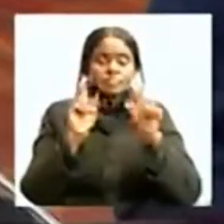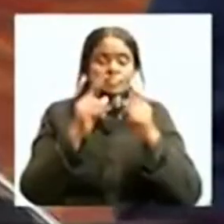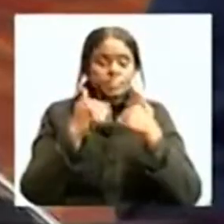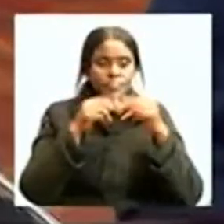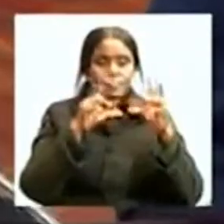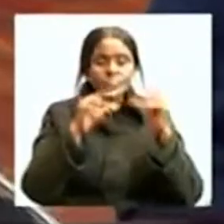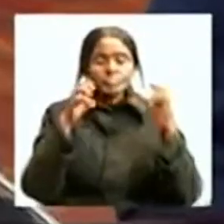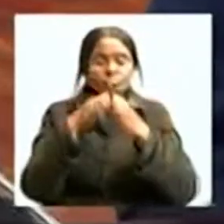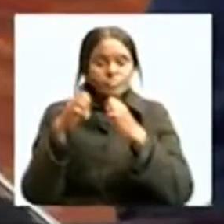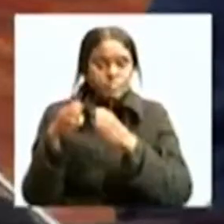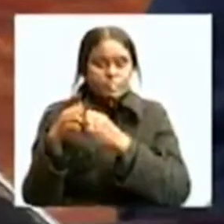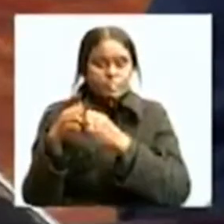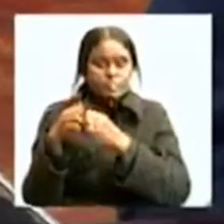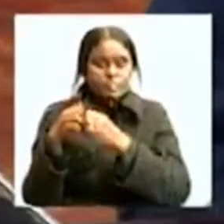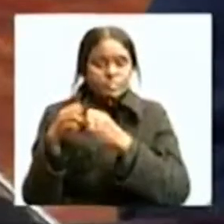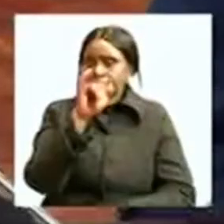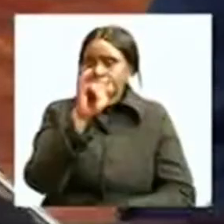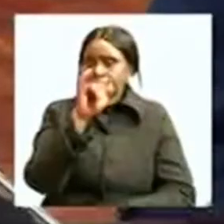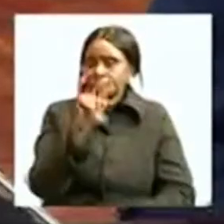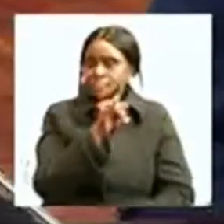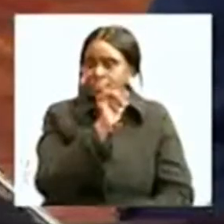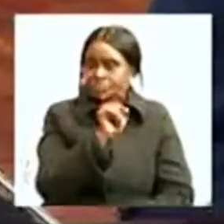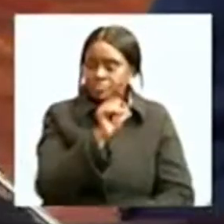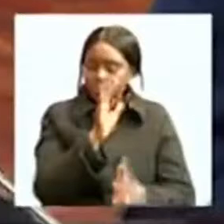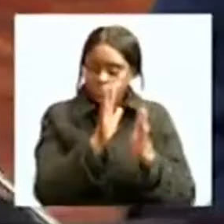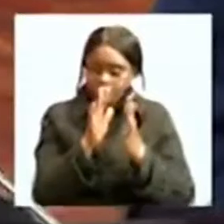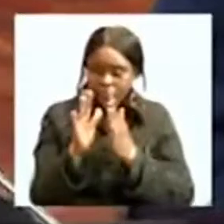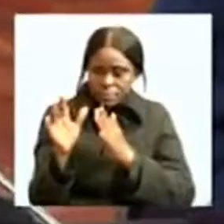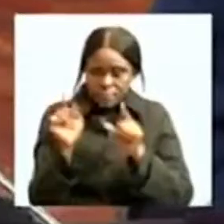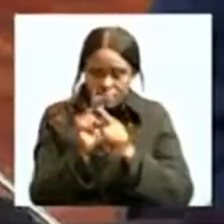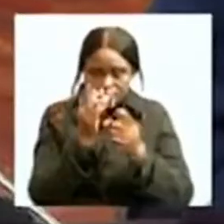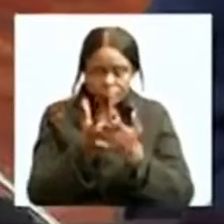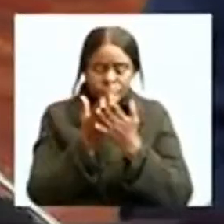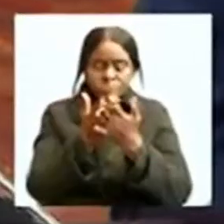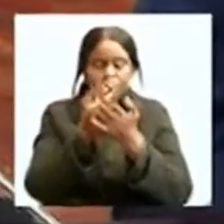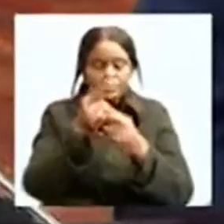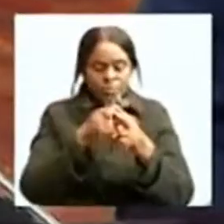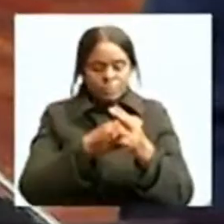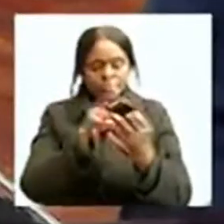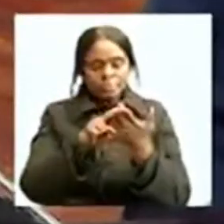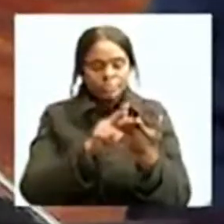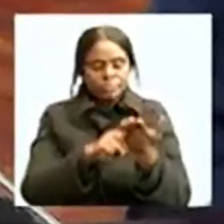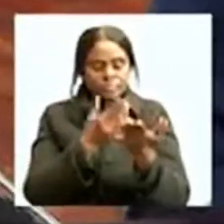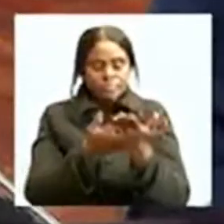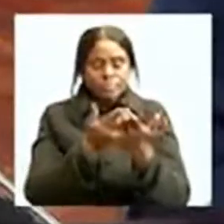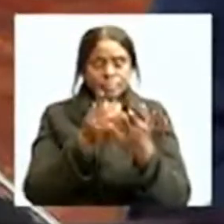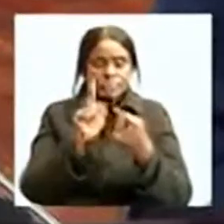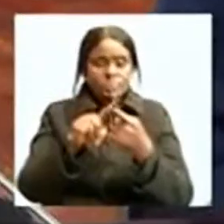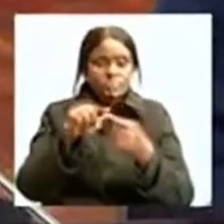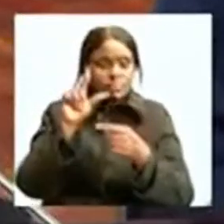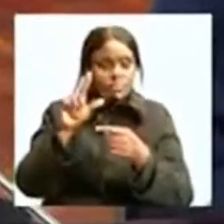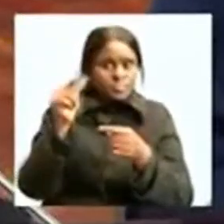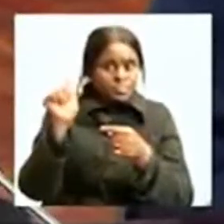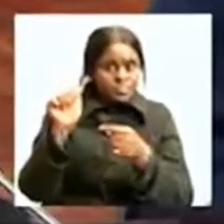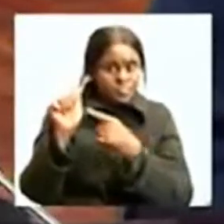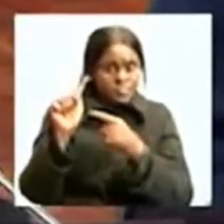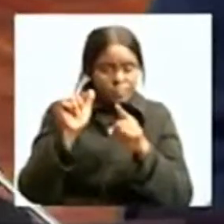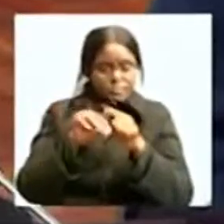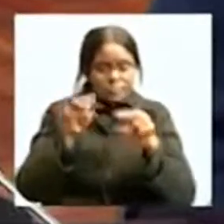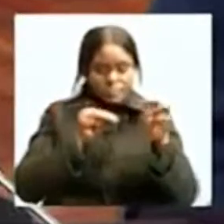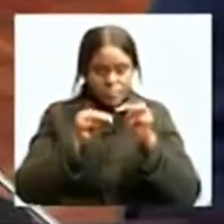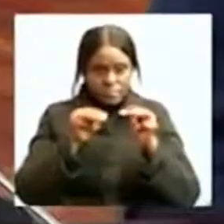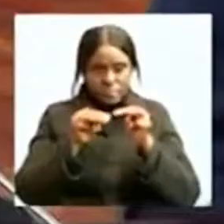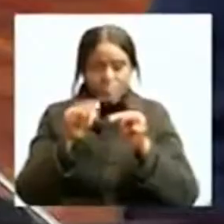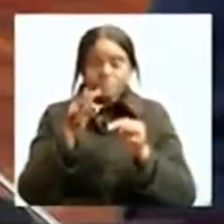no banking facilities. And J. Preparing and submitting monthly reports to the local authority on the